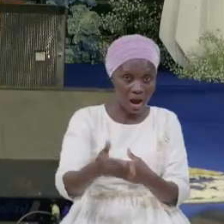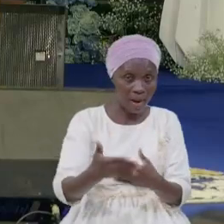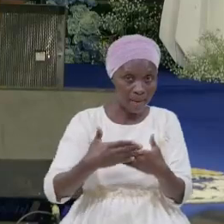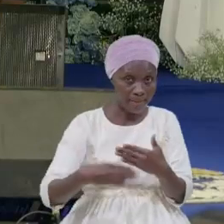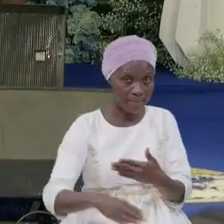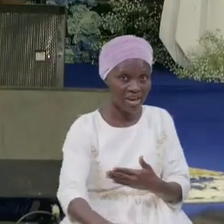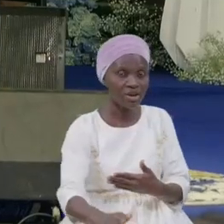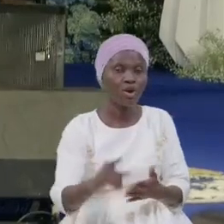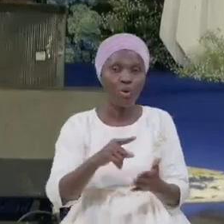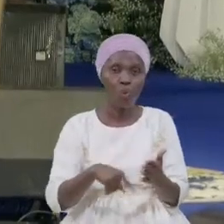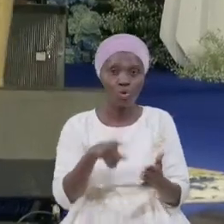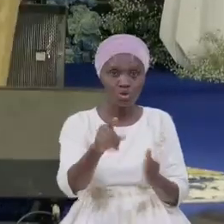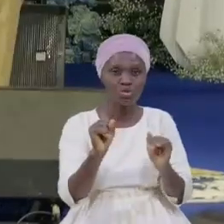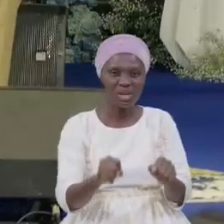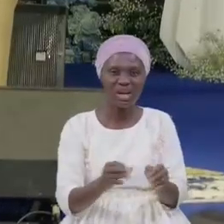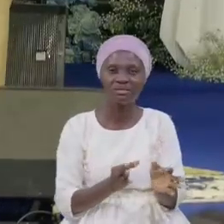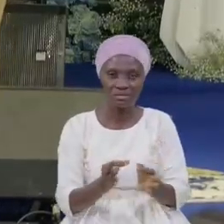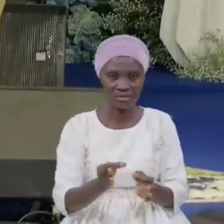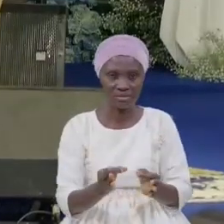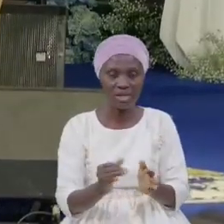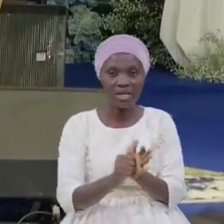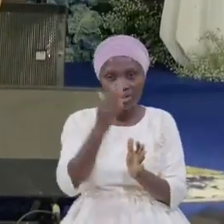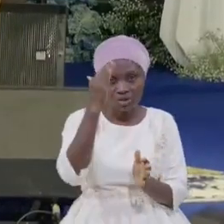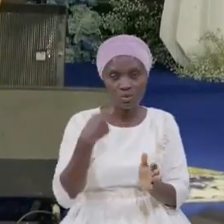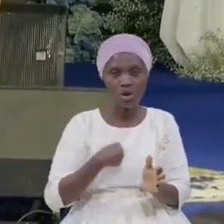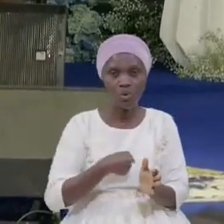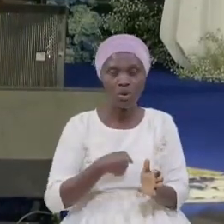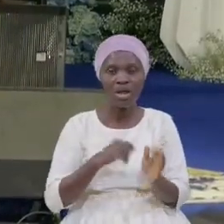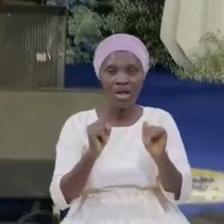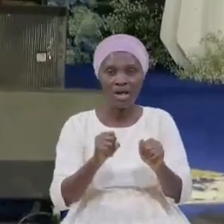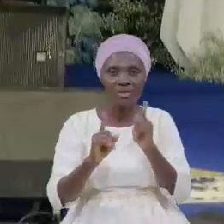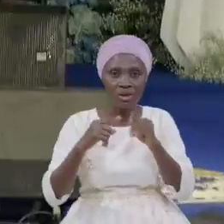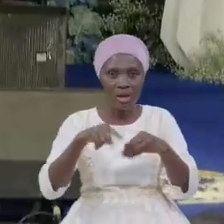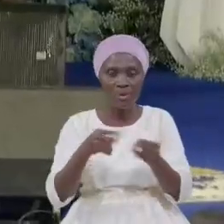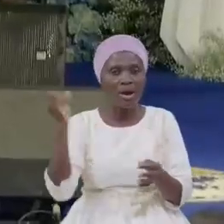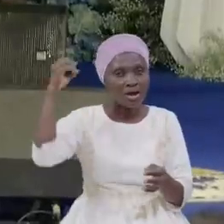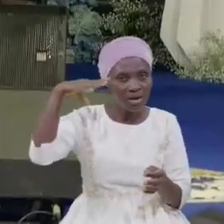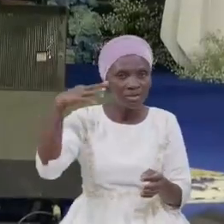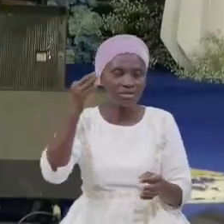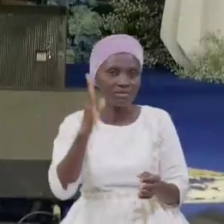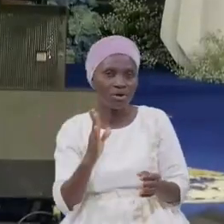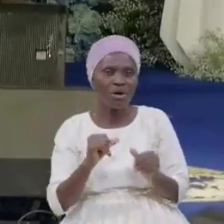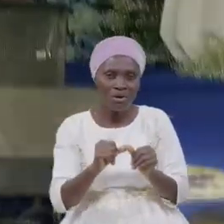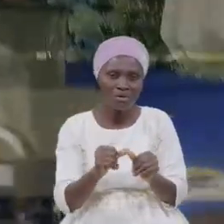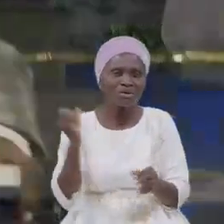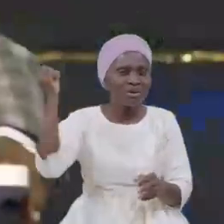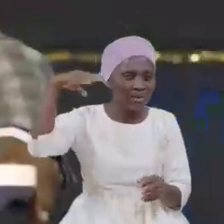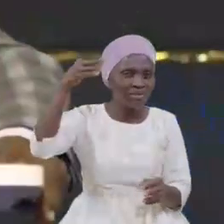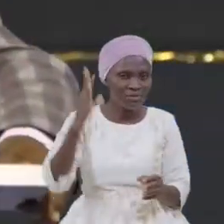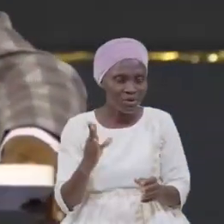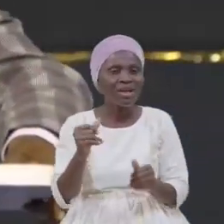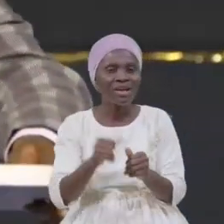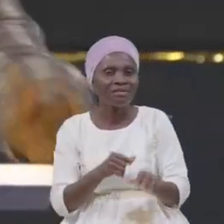you can tell. That's why we can talk of the grace of God, the grace of God, the grace of God every time. And